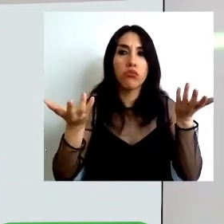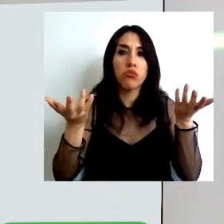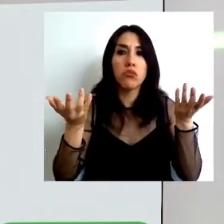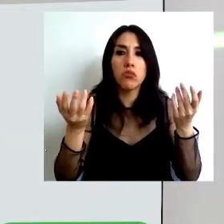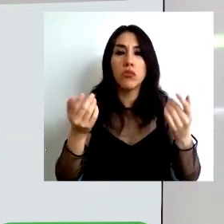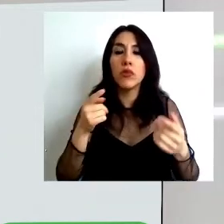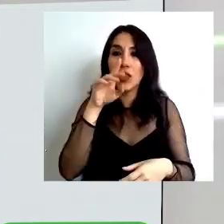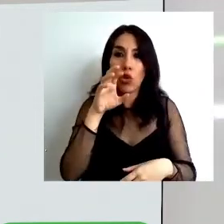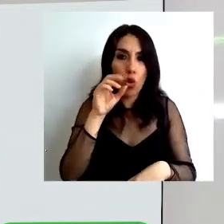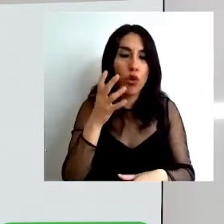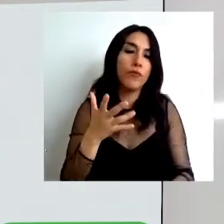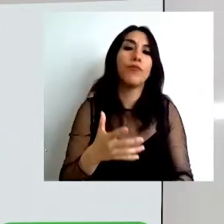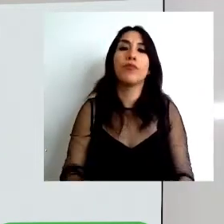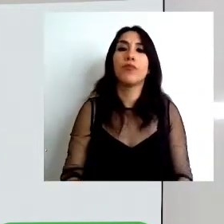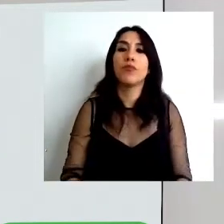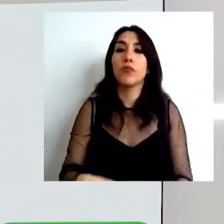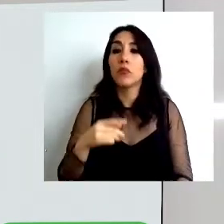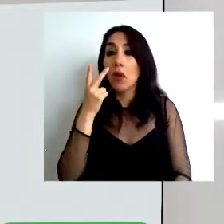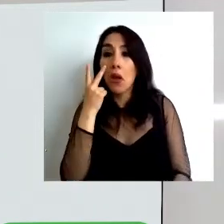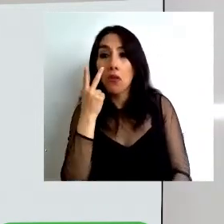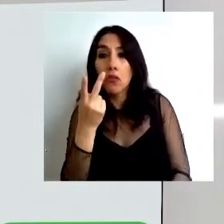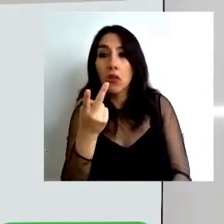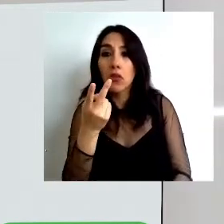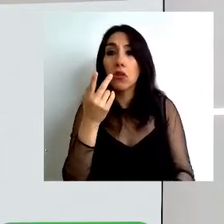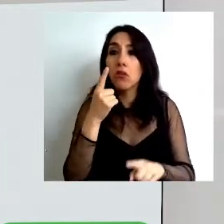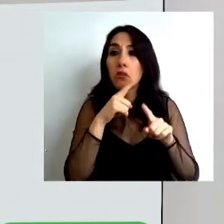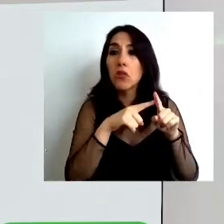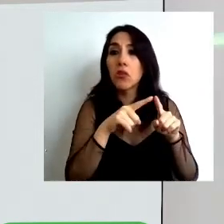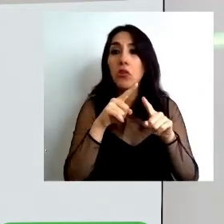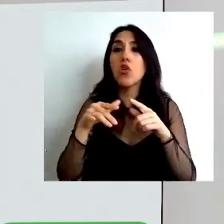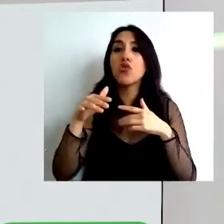others, and are trying to achieve this system change.